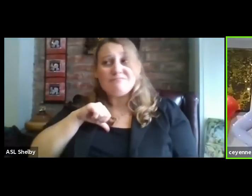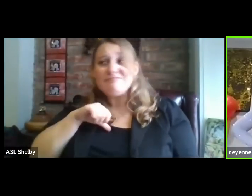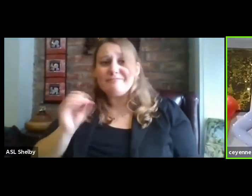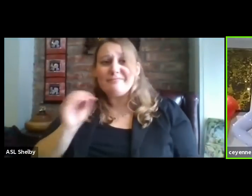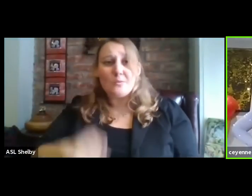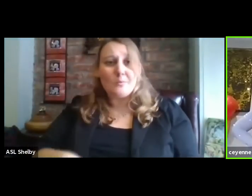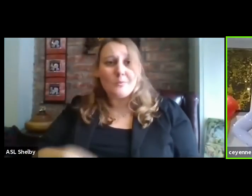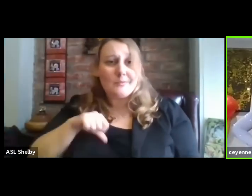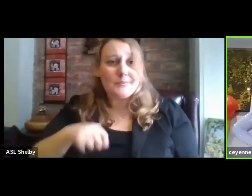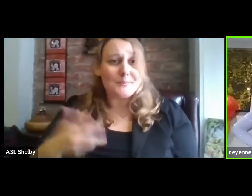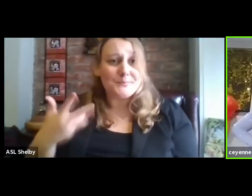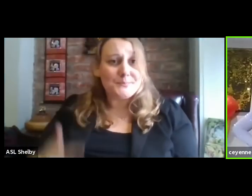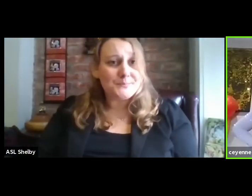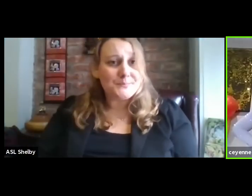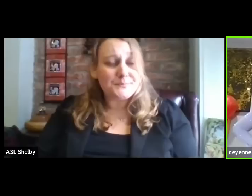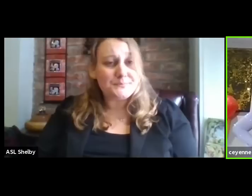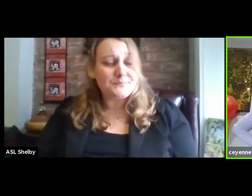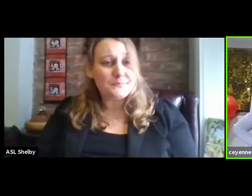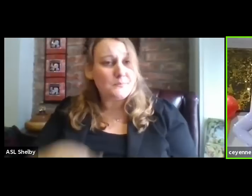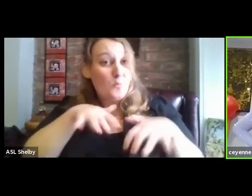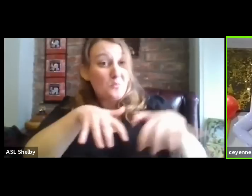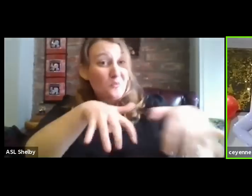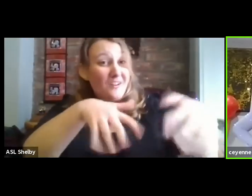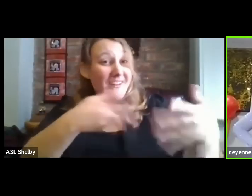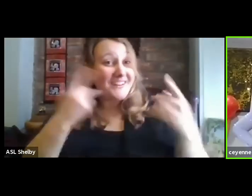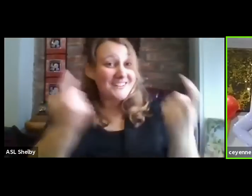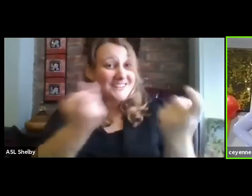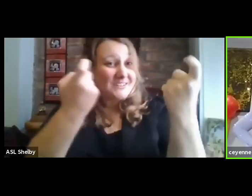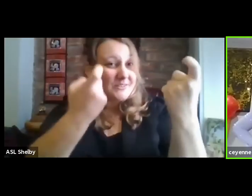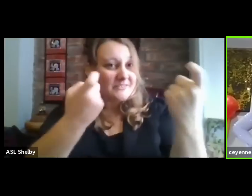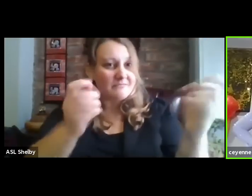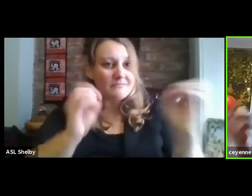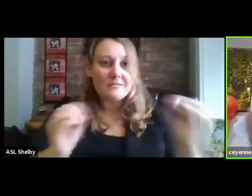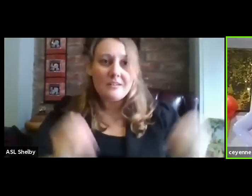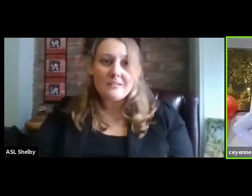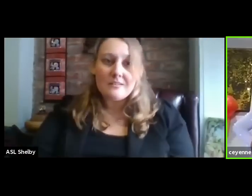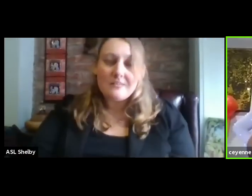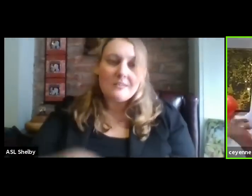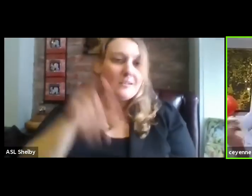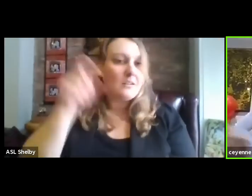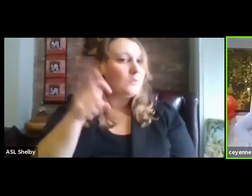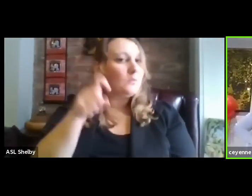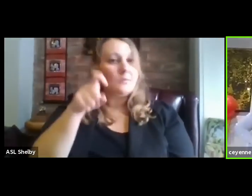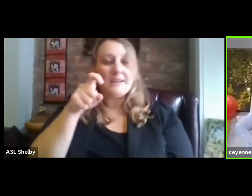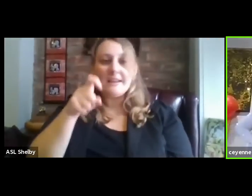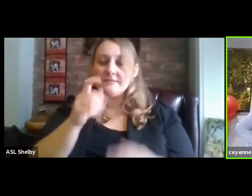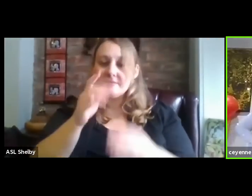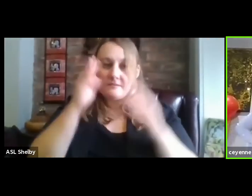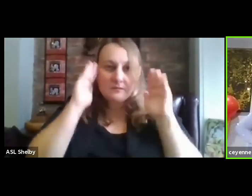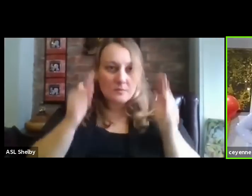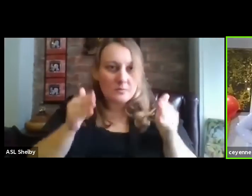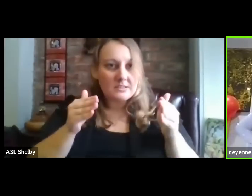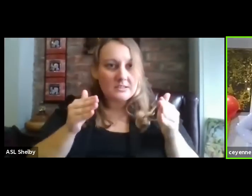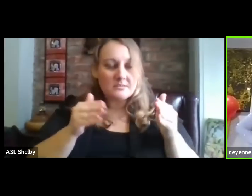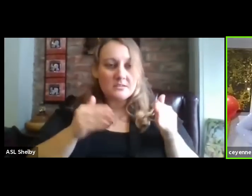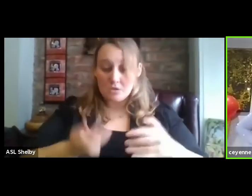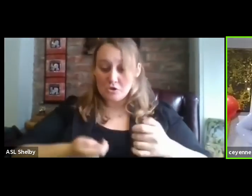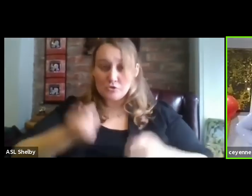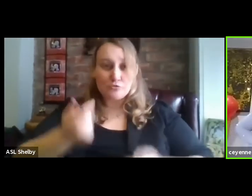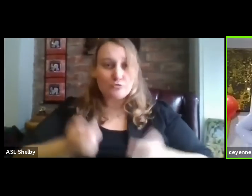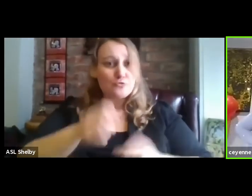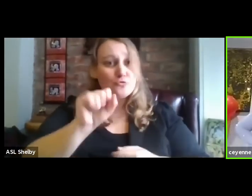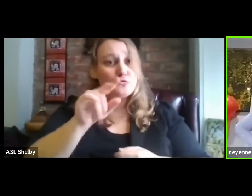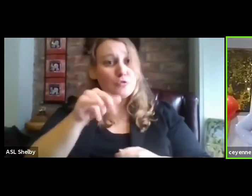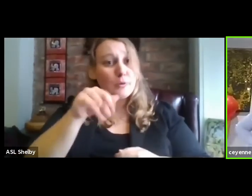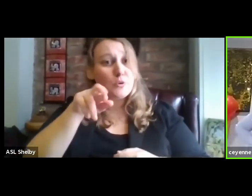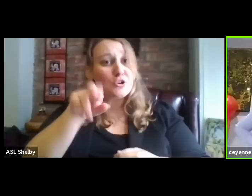year that sucks right now. We have to come back from this. Strippers can't strip. Strippers are